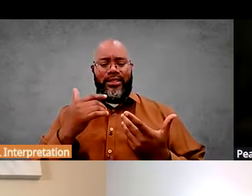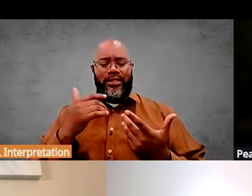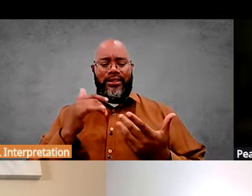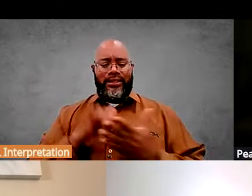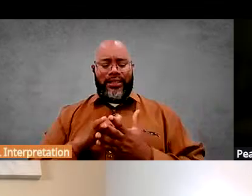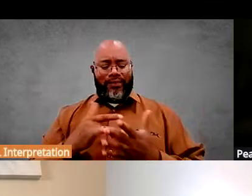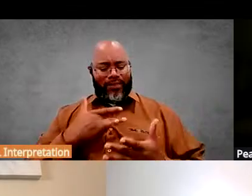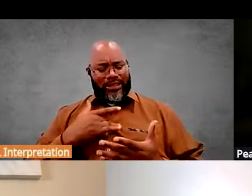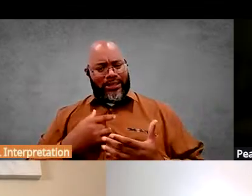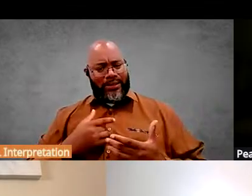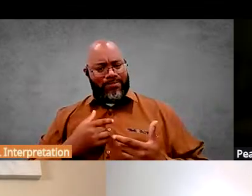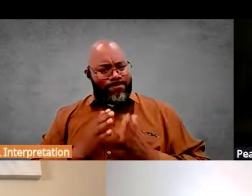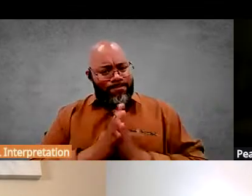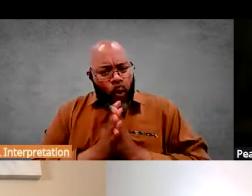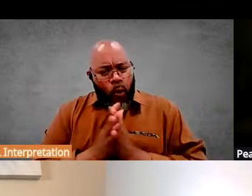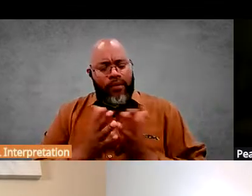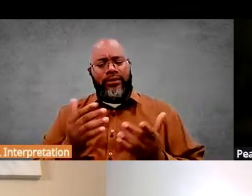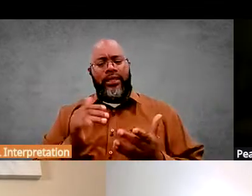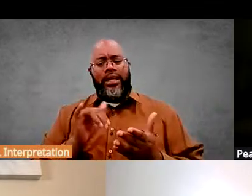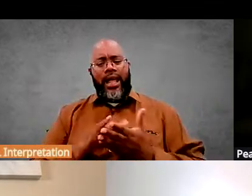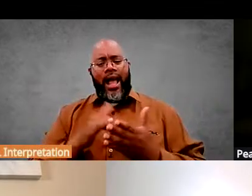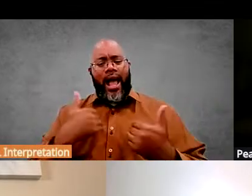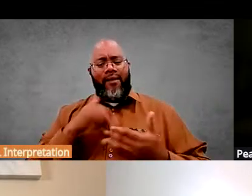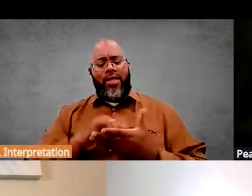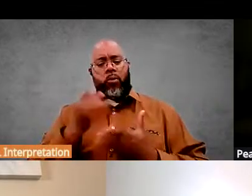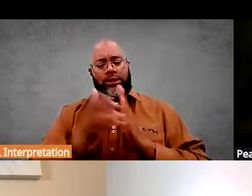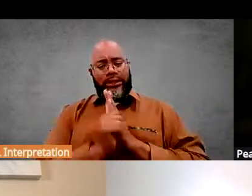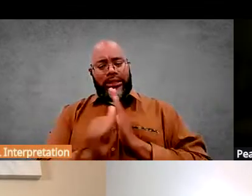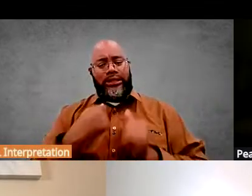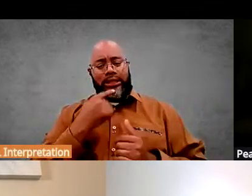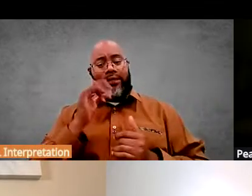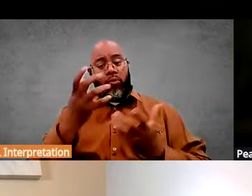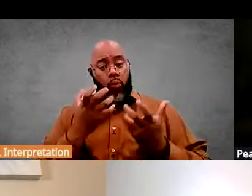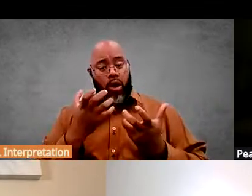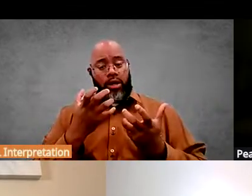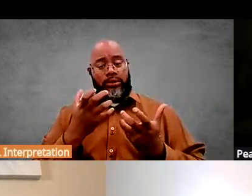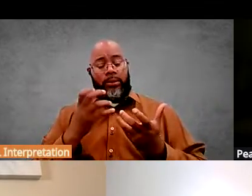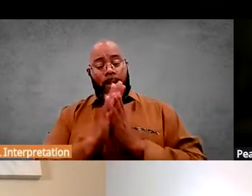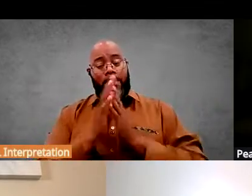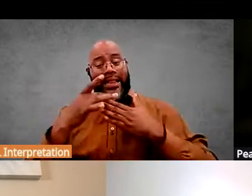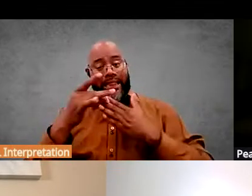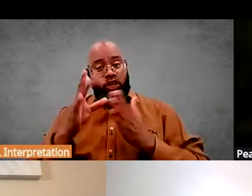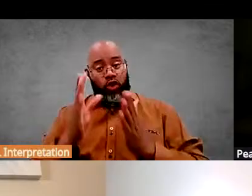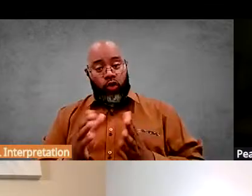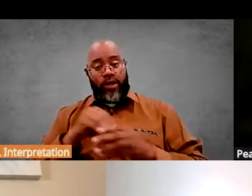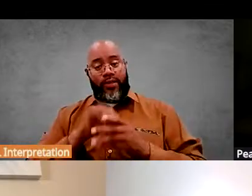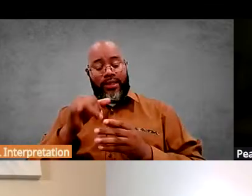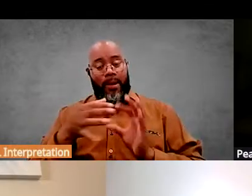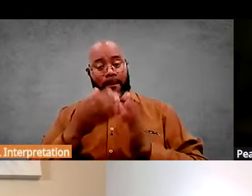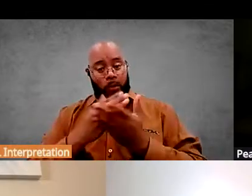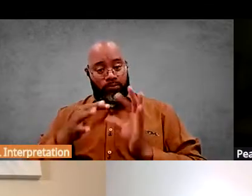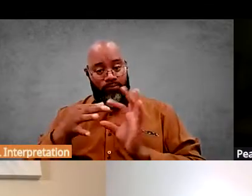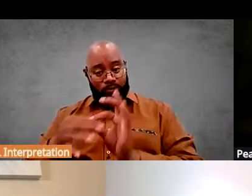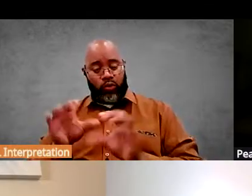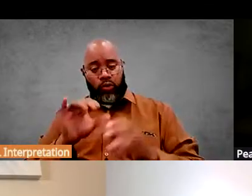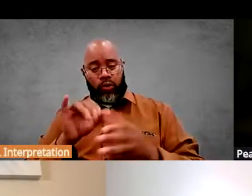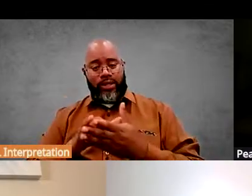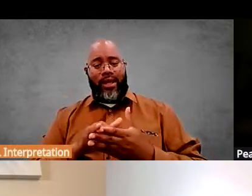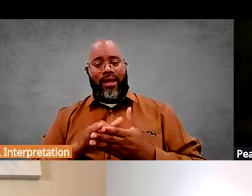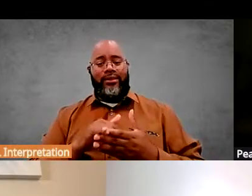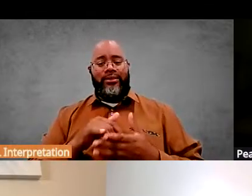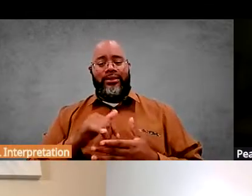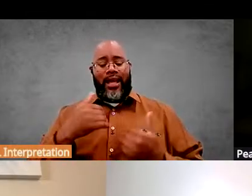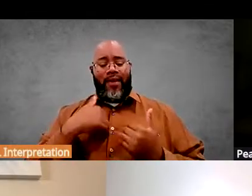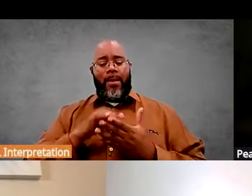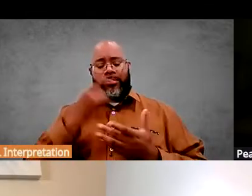like, and to have that is one skill I would say if you want to be a leader in that respect do have that because